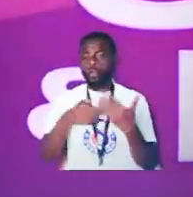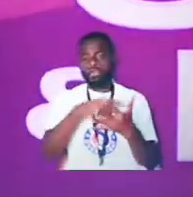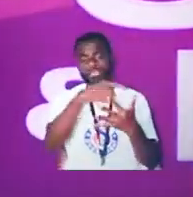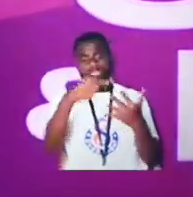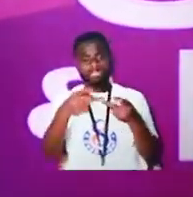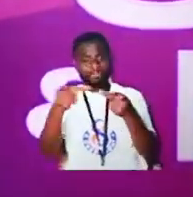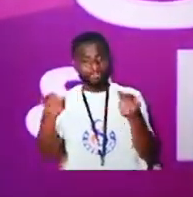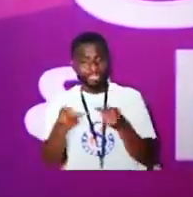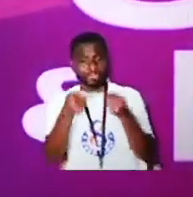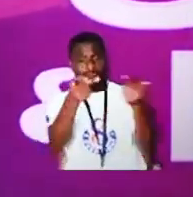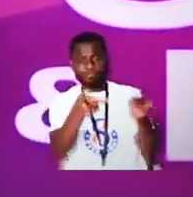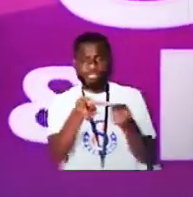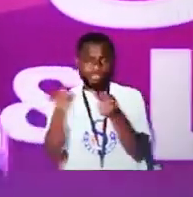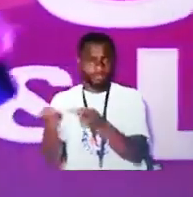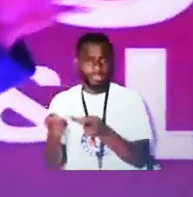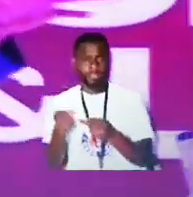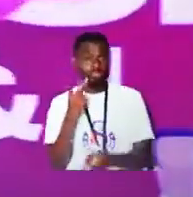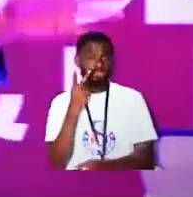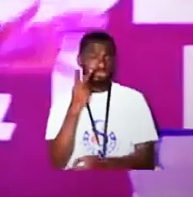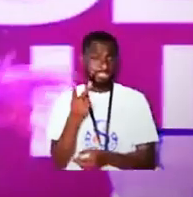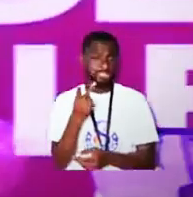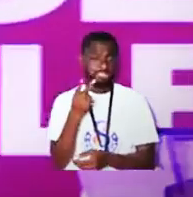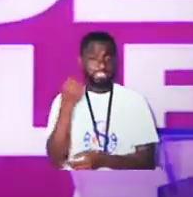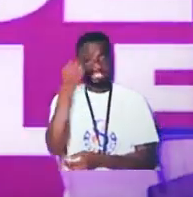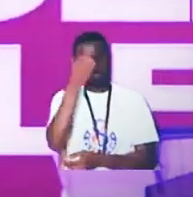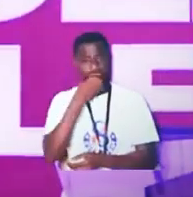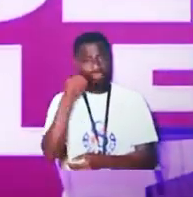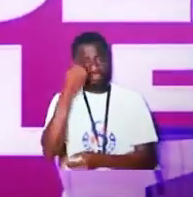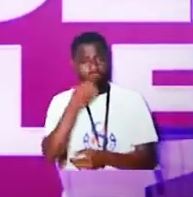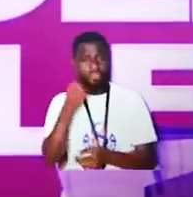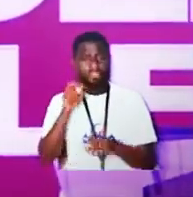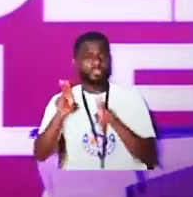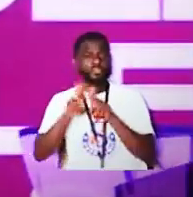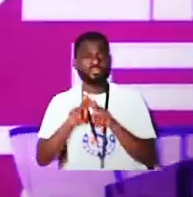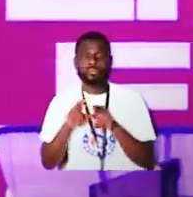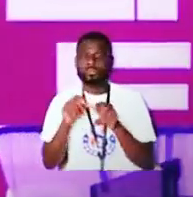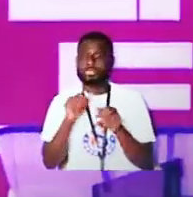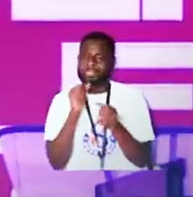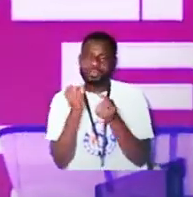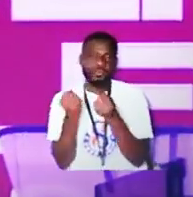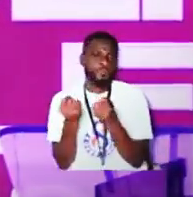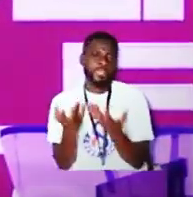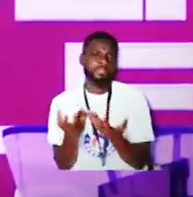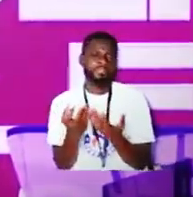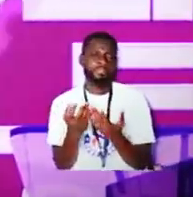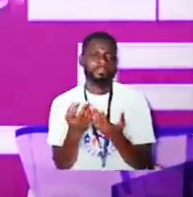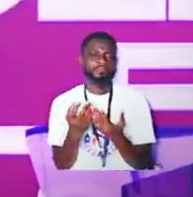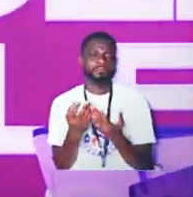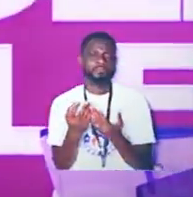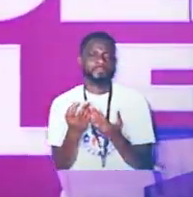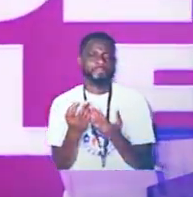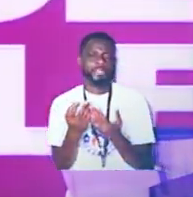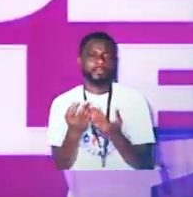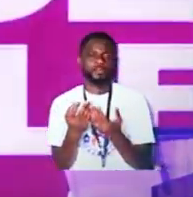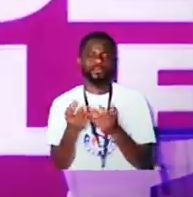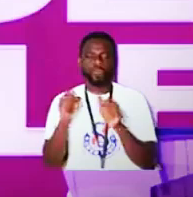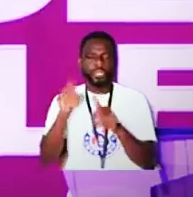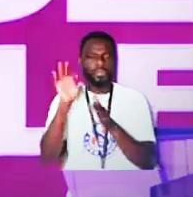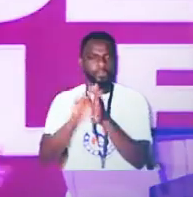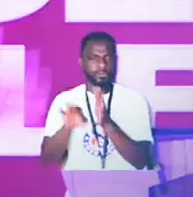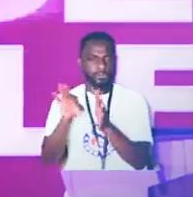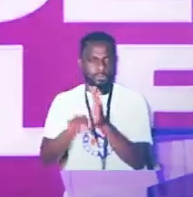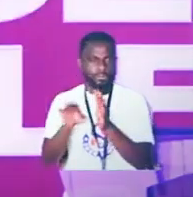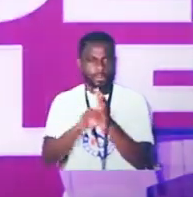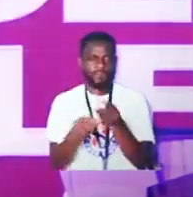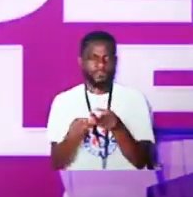about. You go and see them, maybe the European Commission, they are not many. You can just count them, but they make